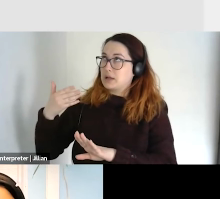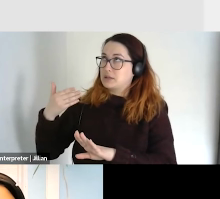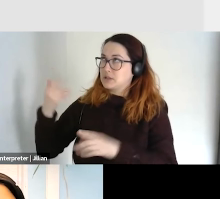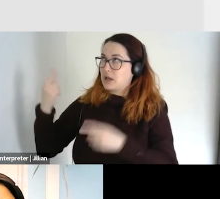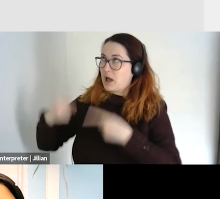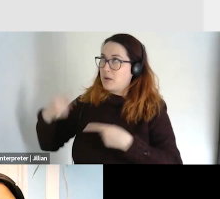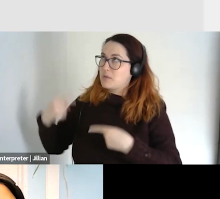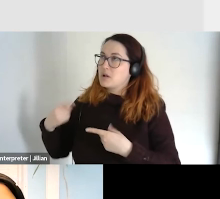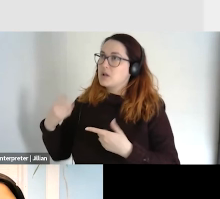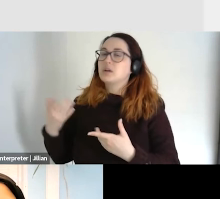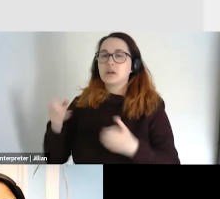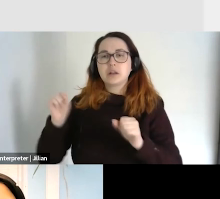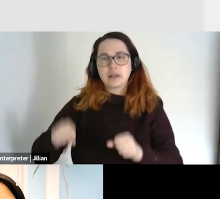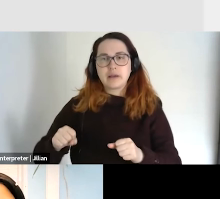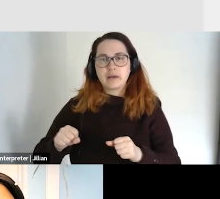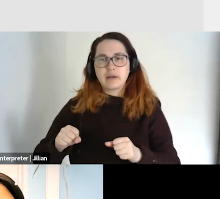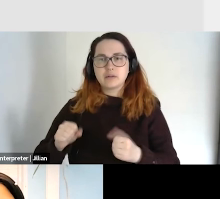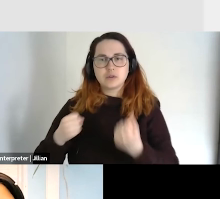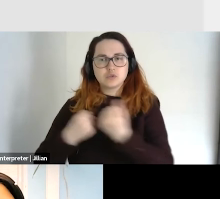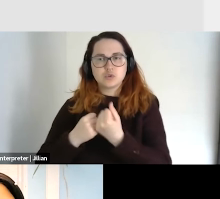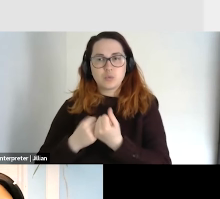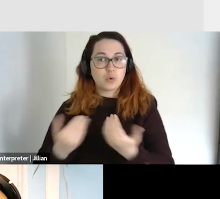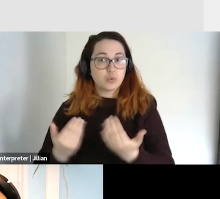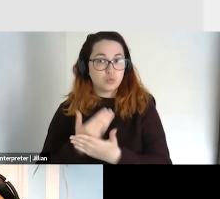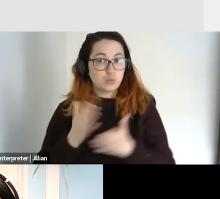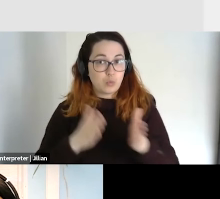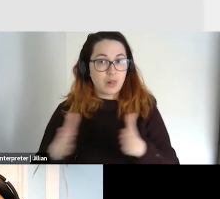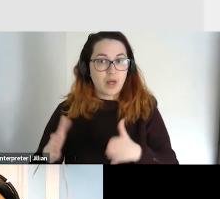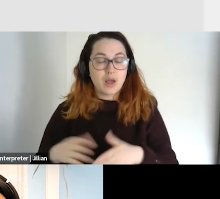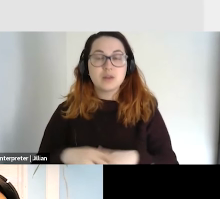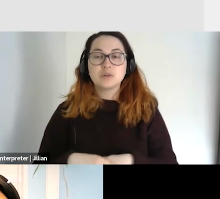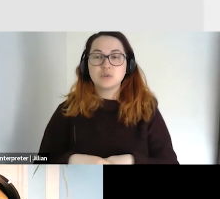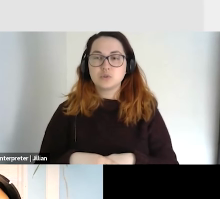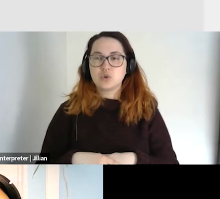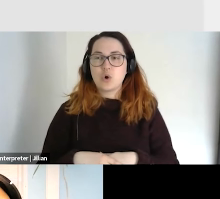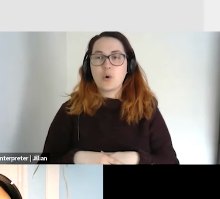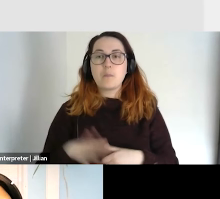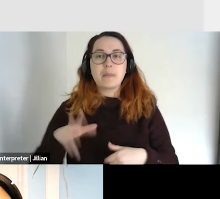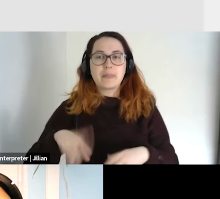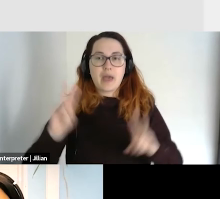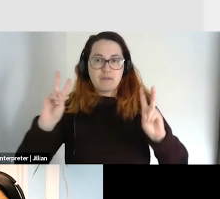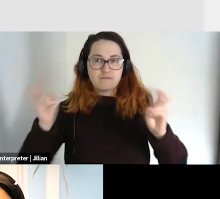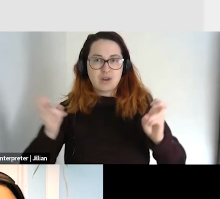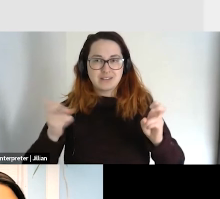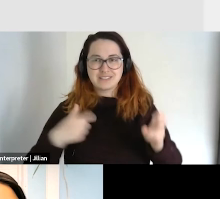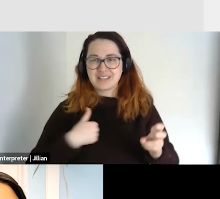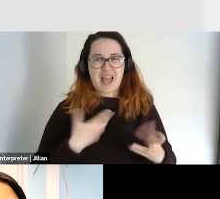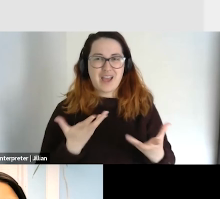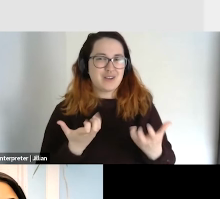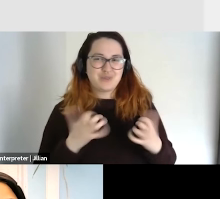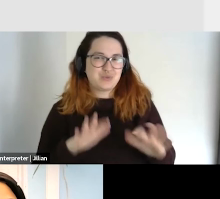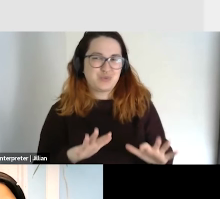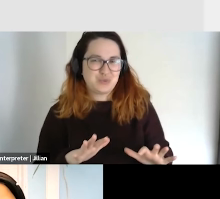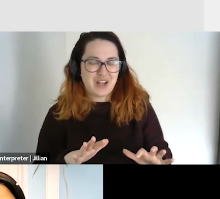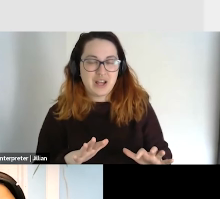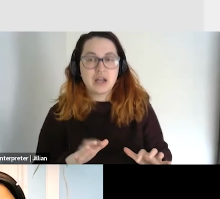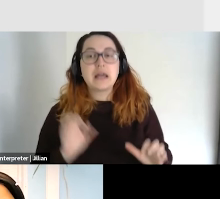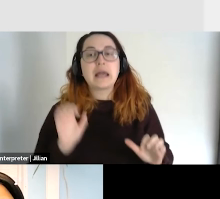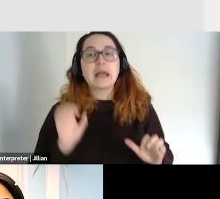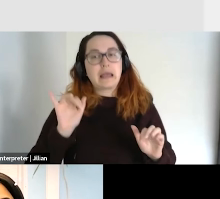definitely feel like you probably don't want to turn to I don't want to, because it can, again, come across as being